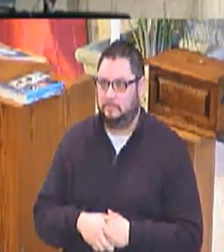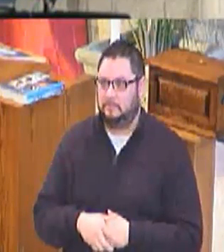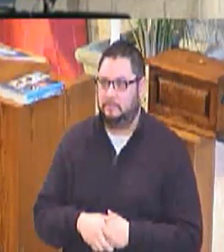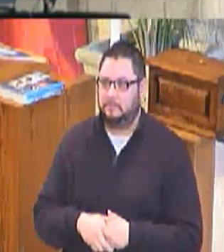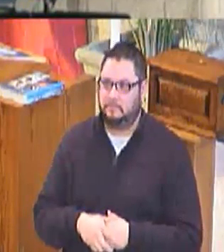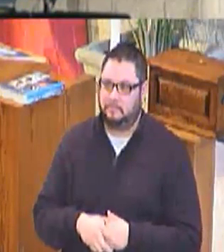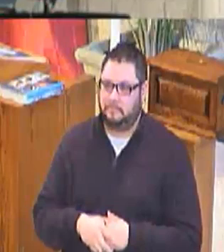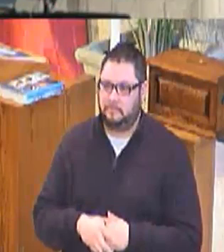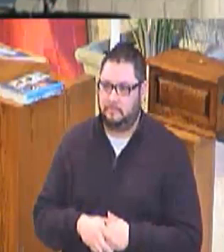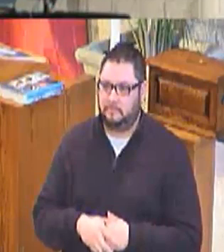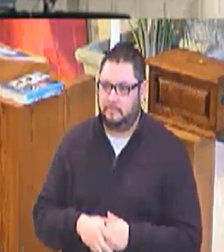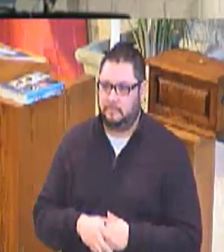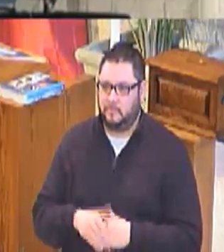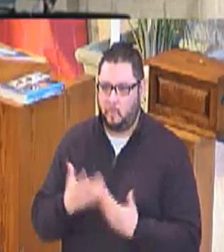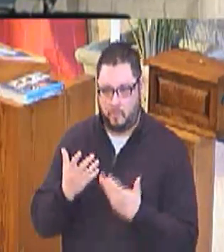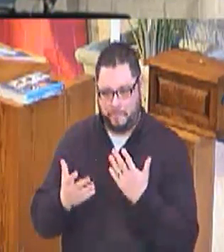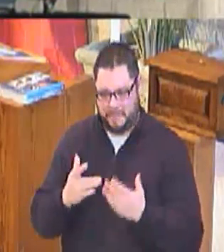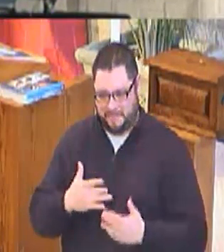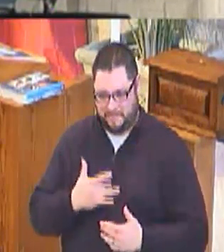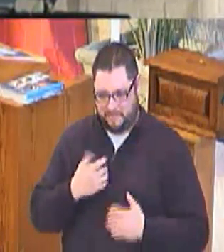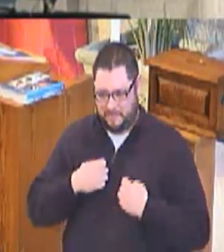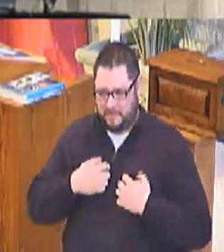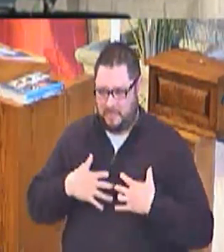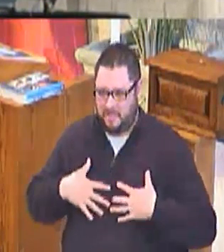Because it only brings misery.